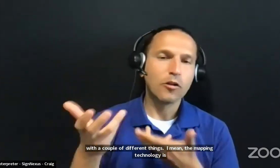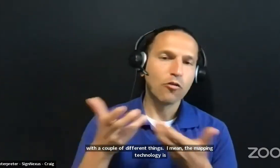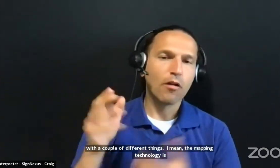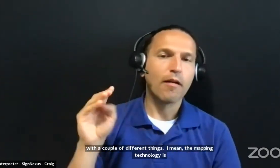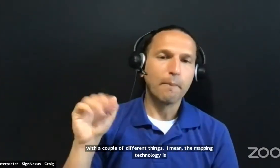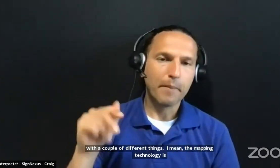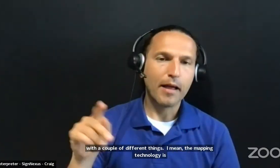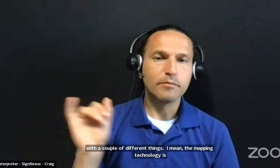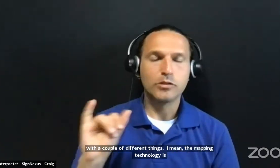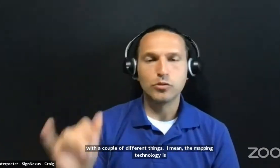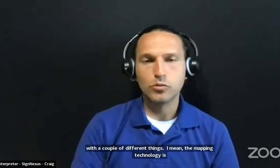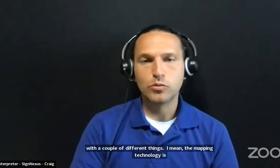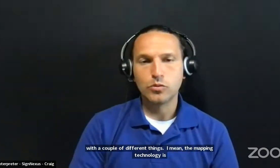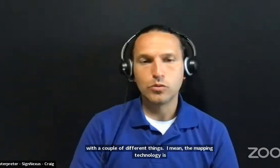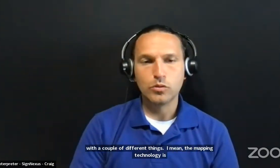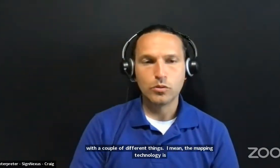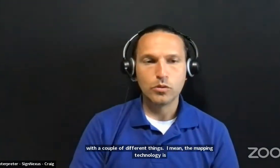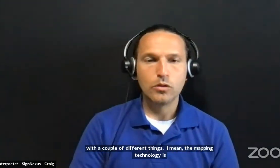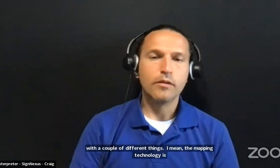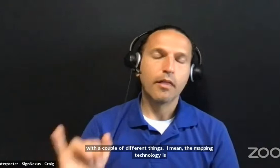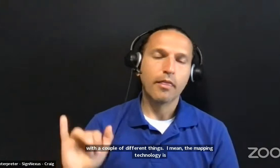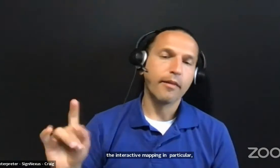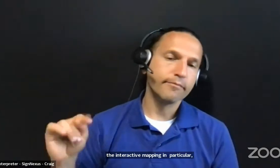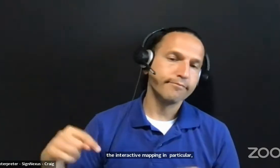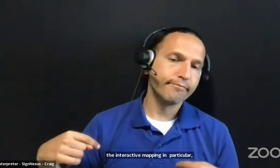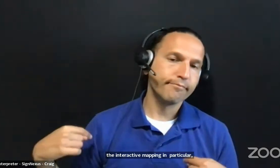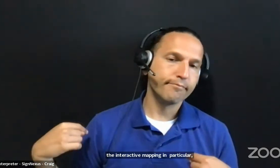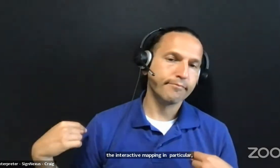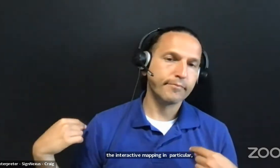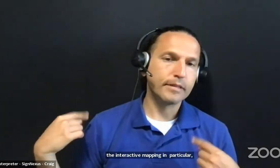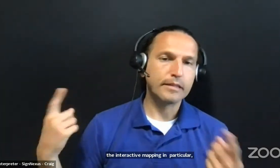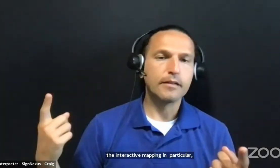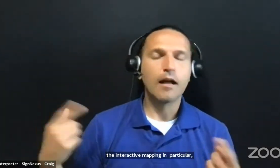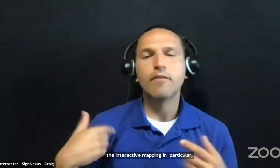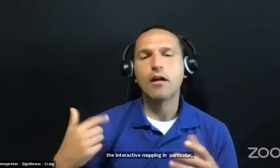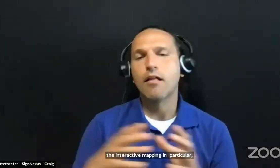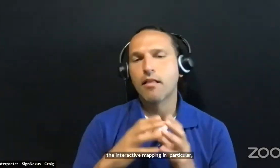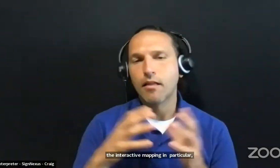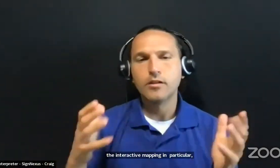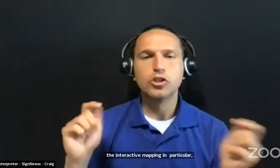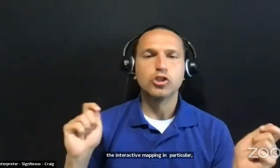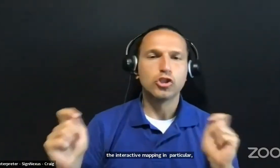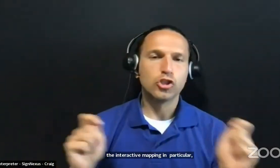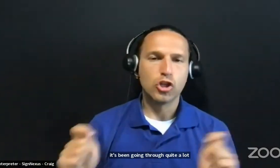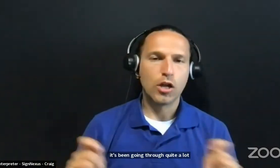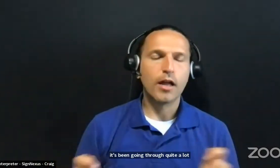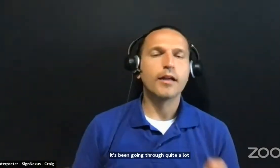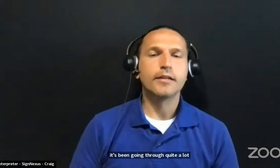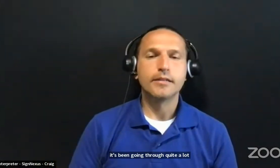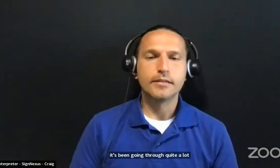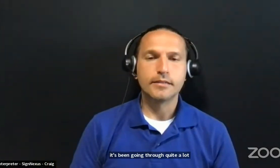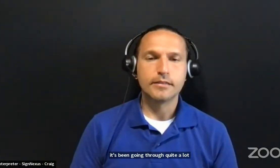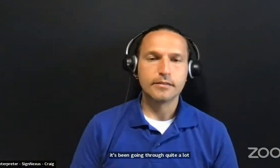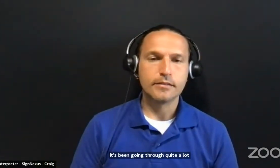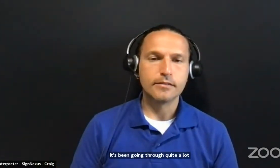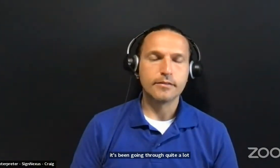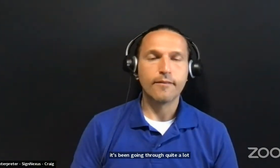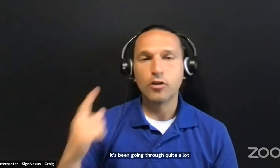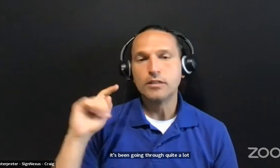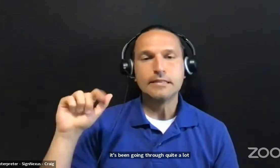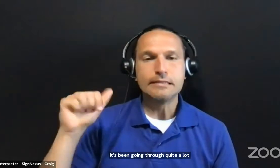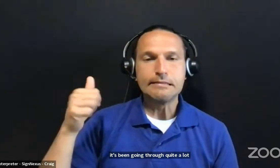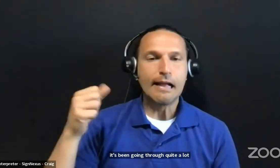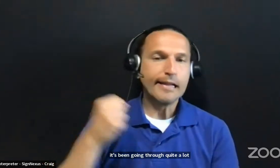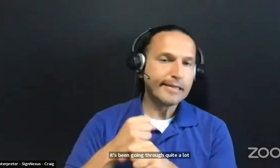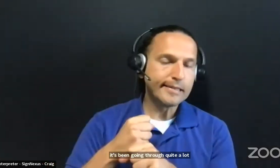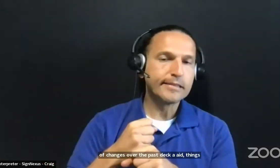particular, it's been going through quite a lot of changes over the past decade.